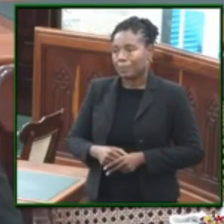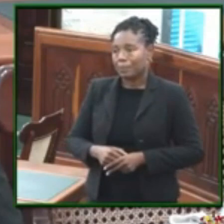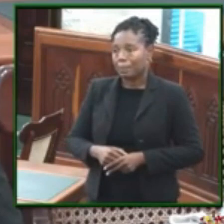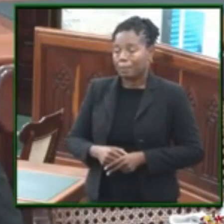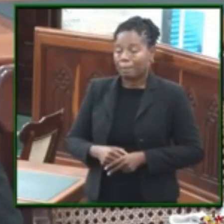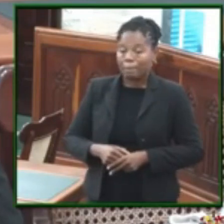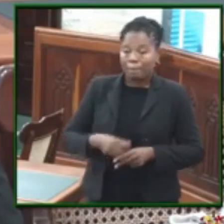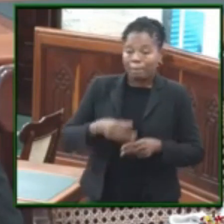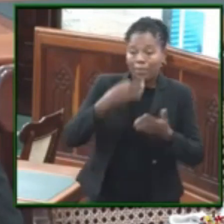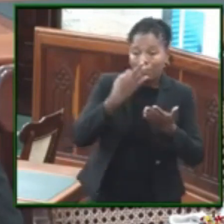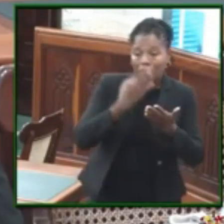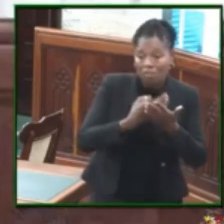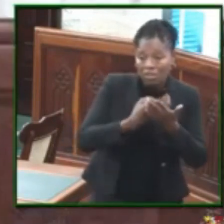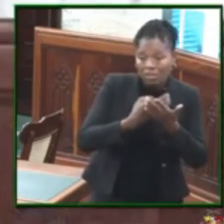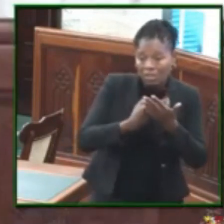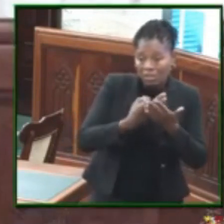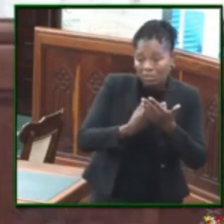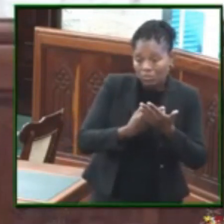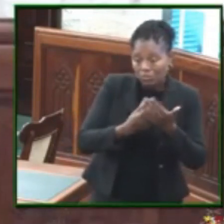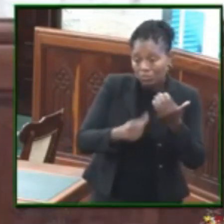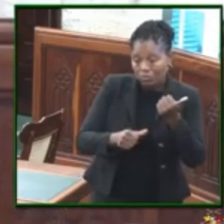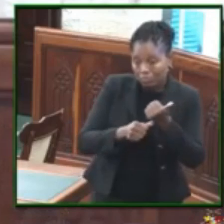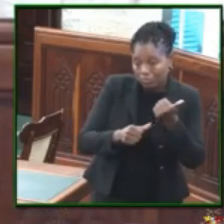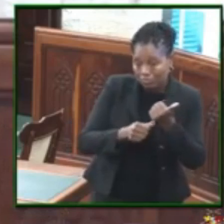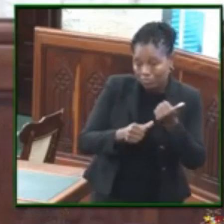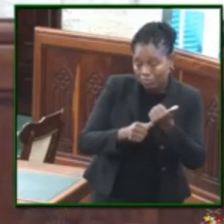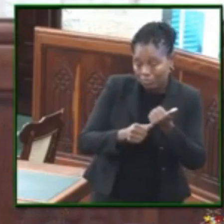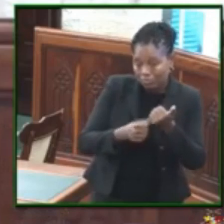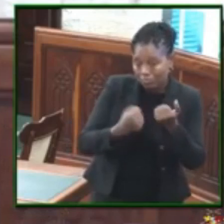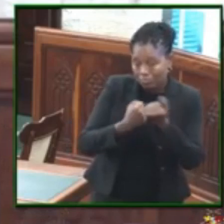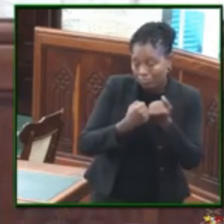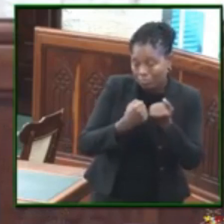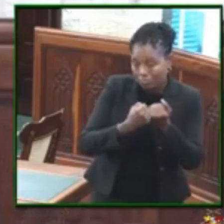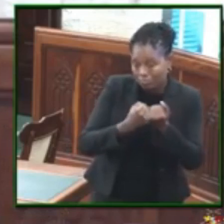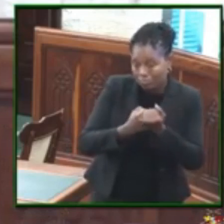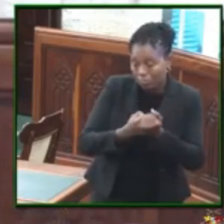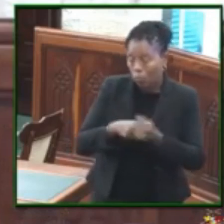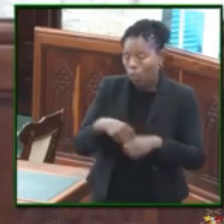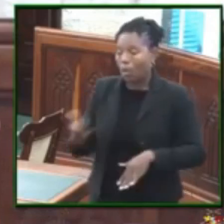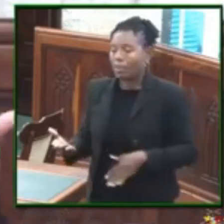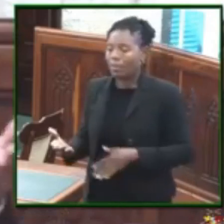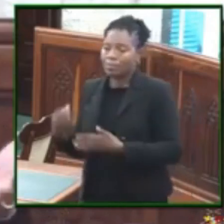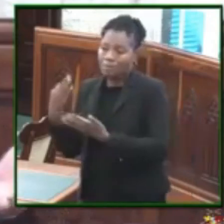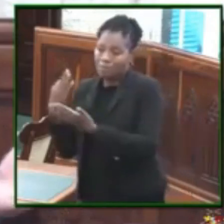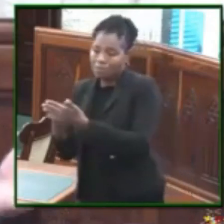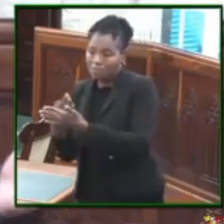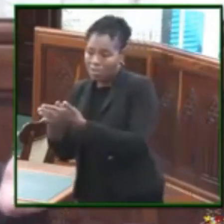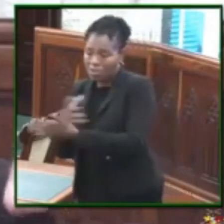between financial assistance and financial empowerment.